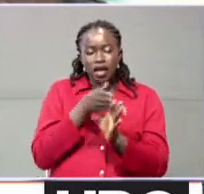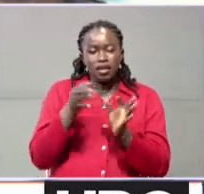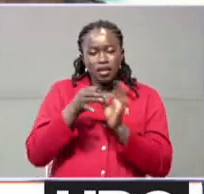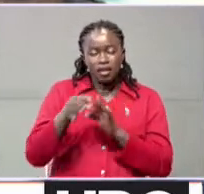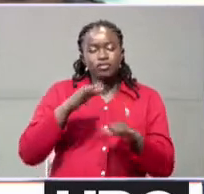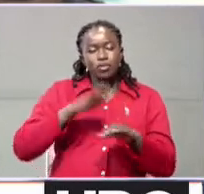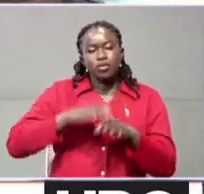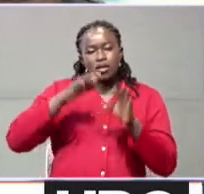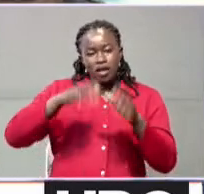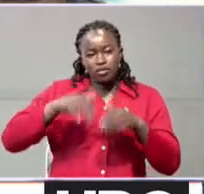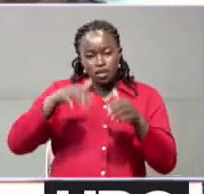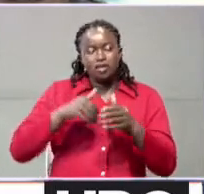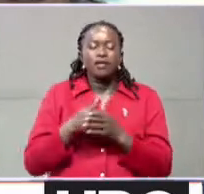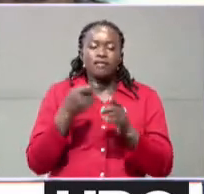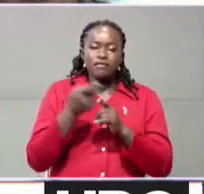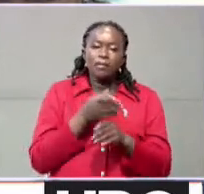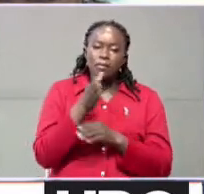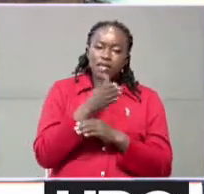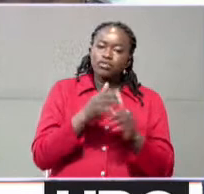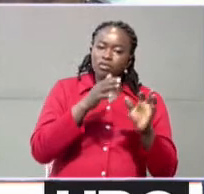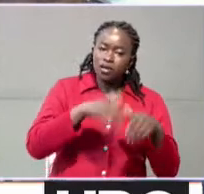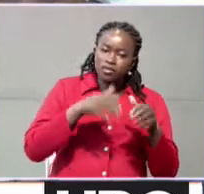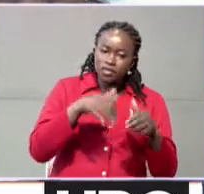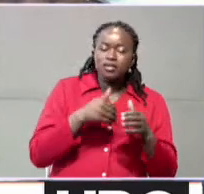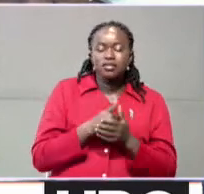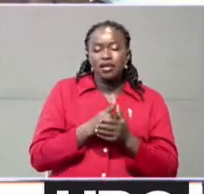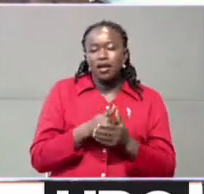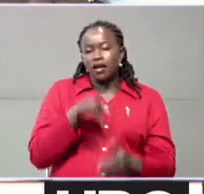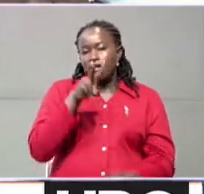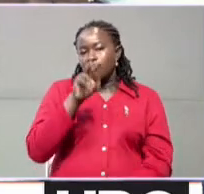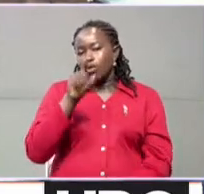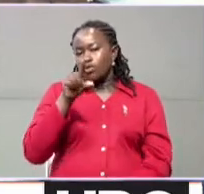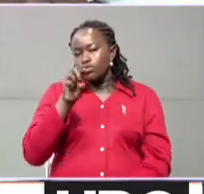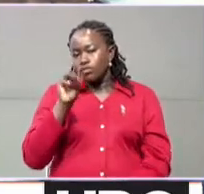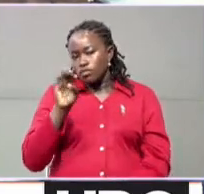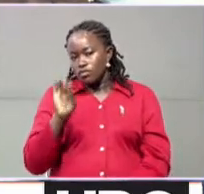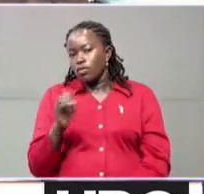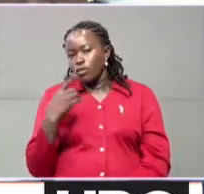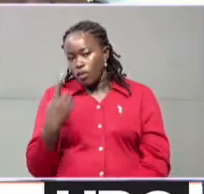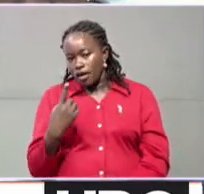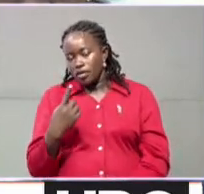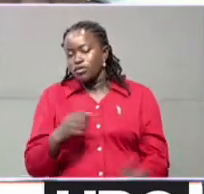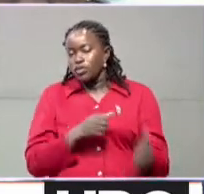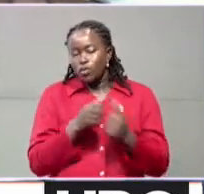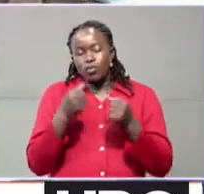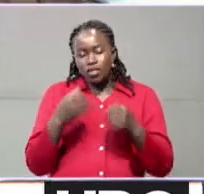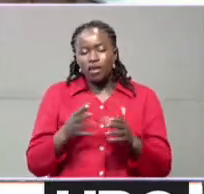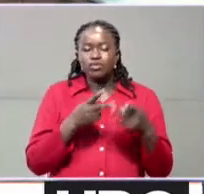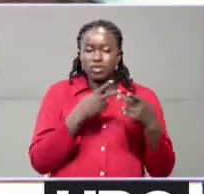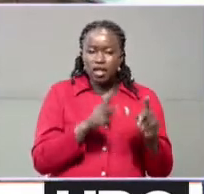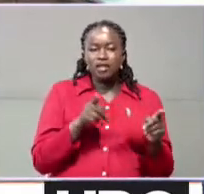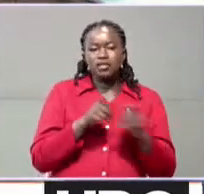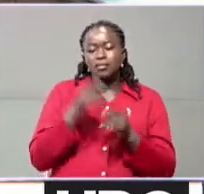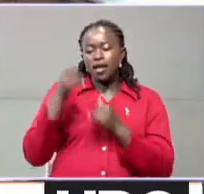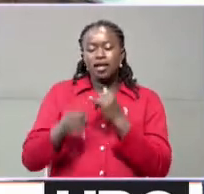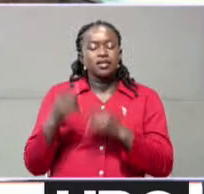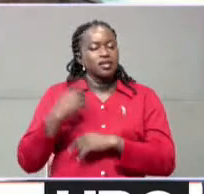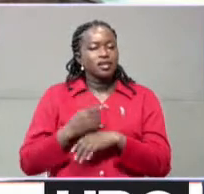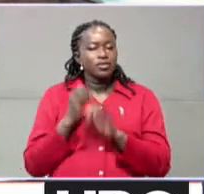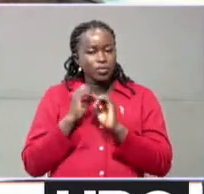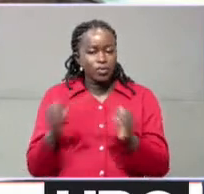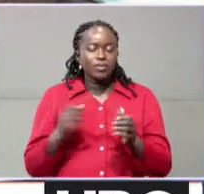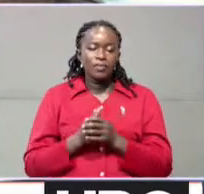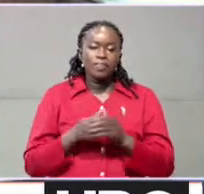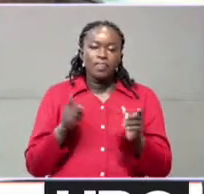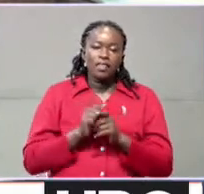agriculture from ministry of agriculture volume 1 without start and end date this will lead